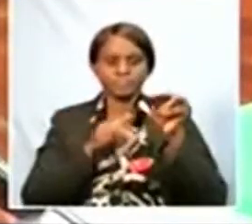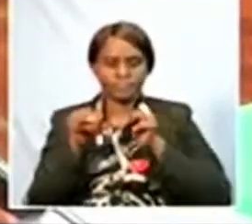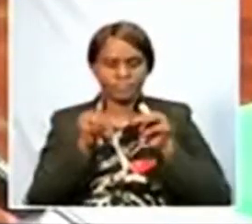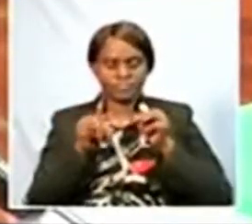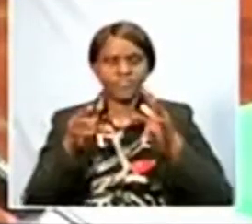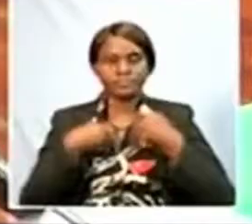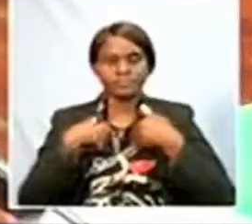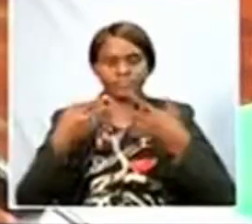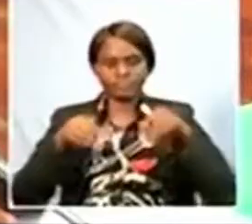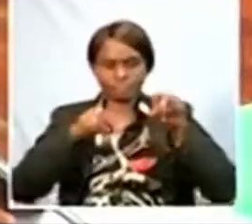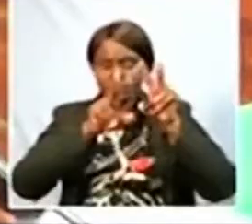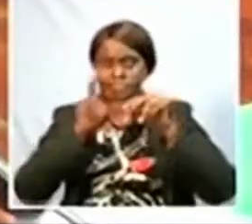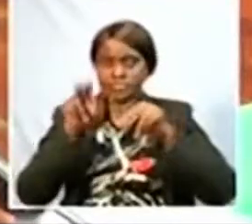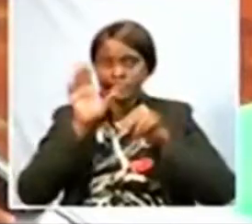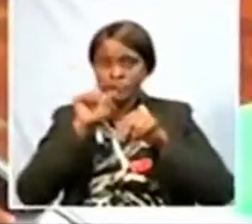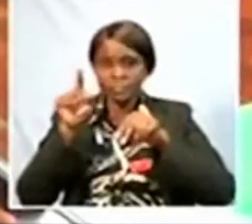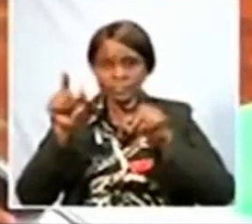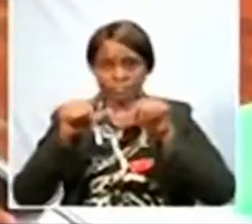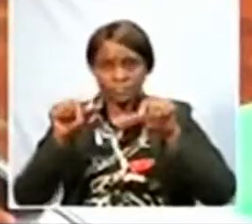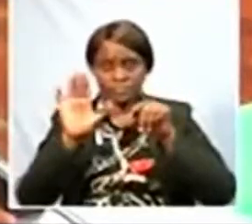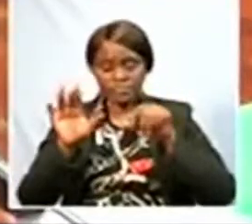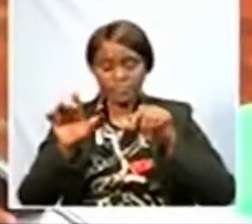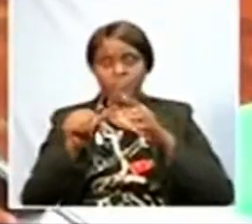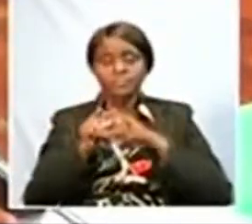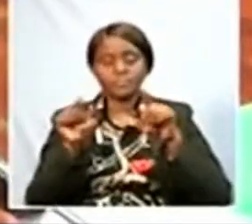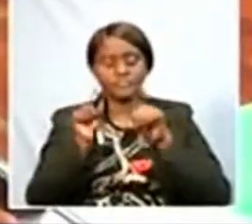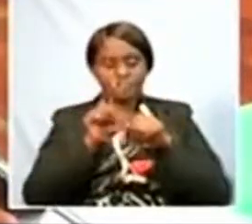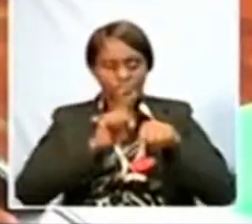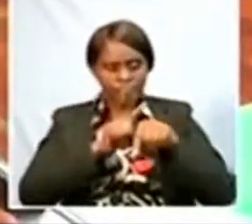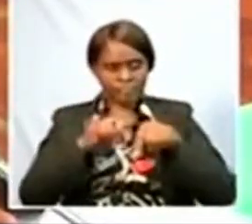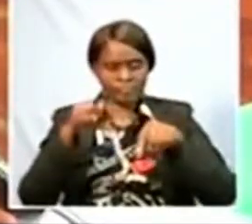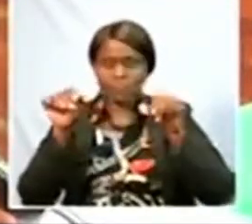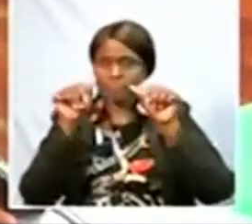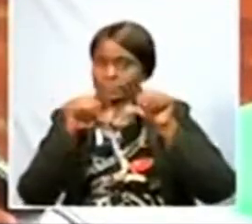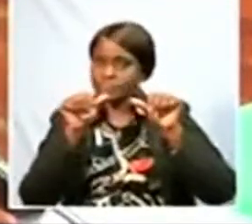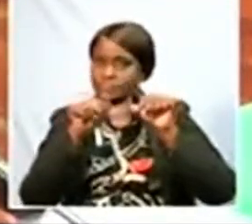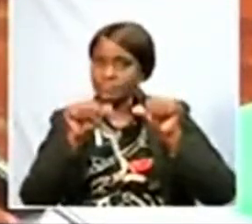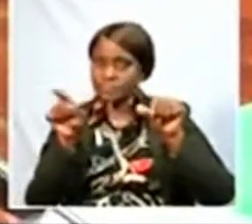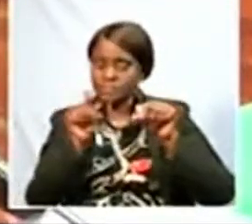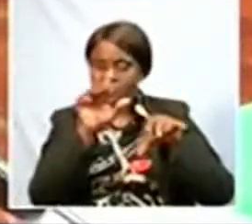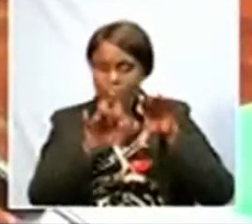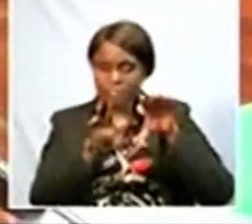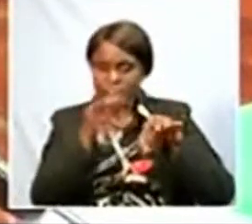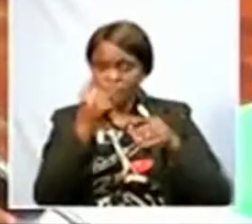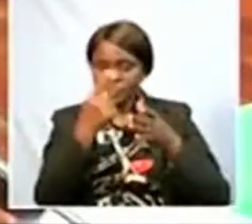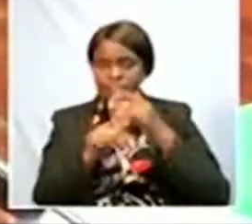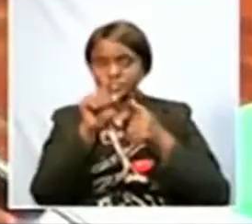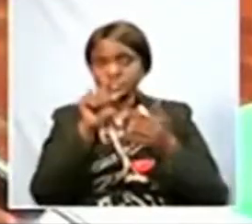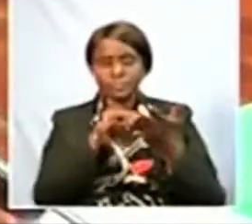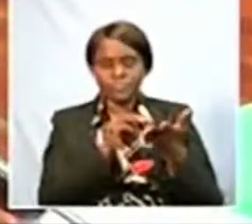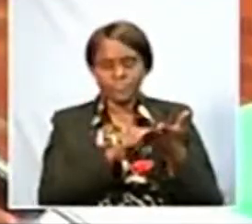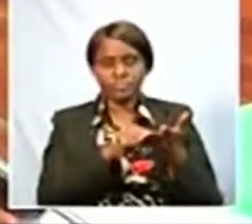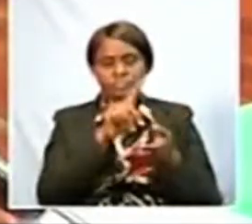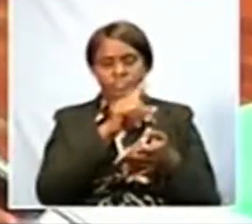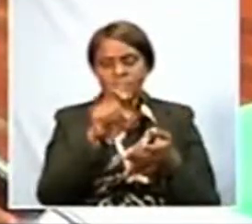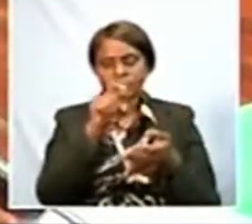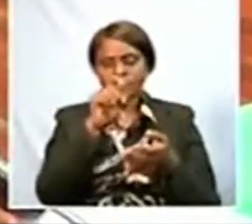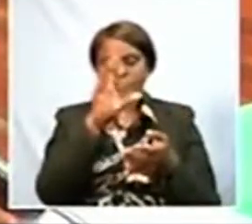Management acknowledges the observations of the auditor. At the time of audit, a balance of